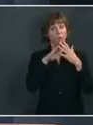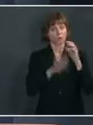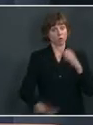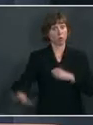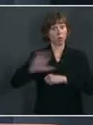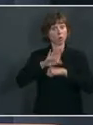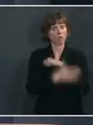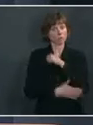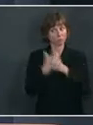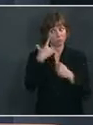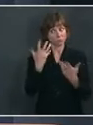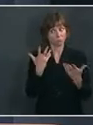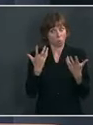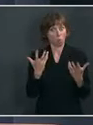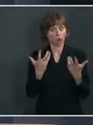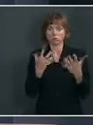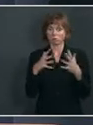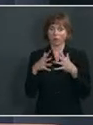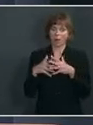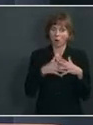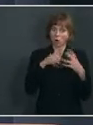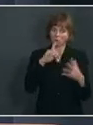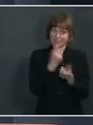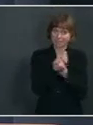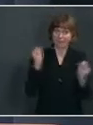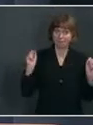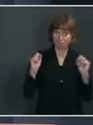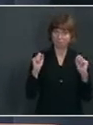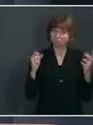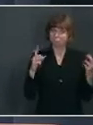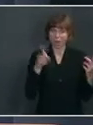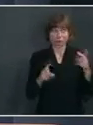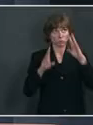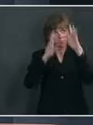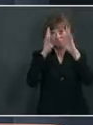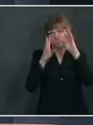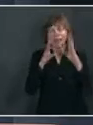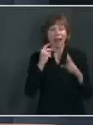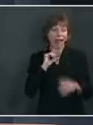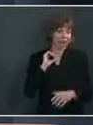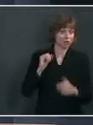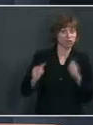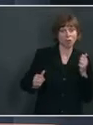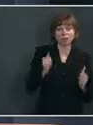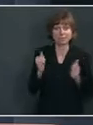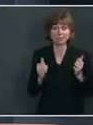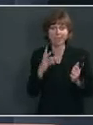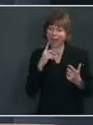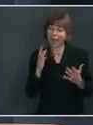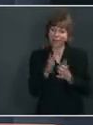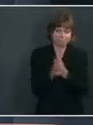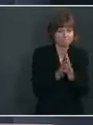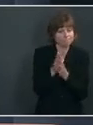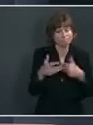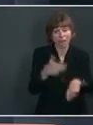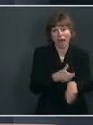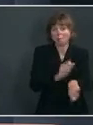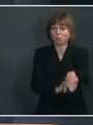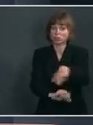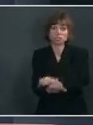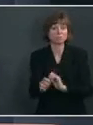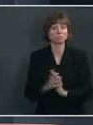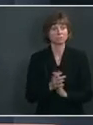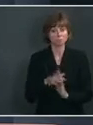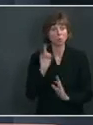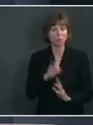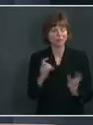American people safer. It's something we have to be both creative about, aggressive about, ambitious about. It's one of the reasons we need additional funding